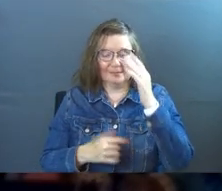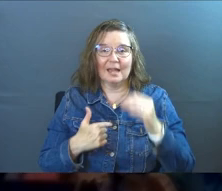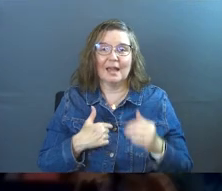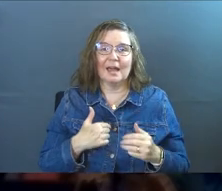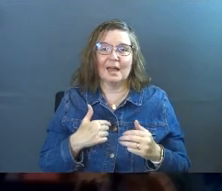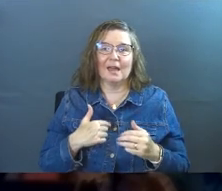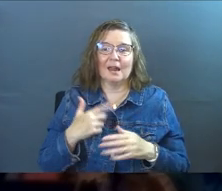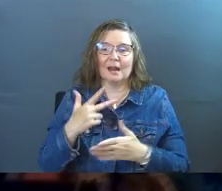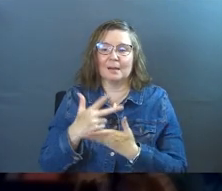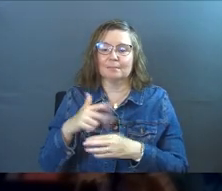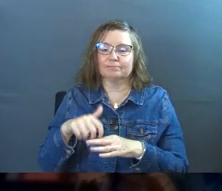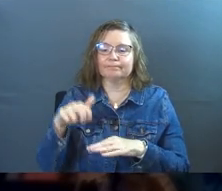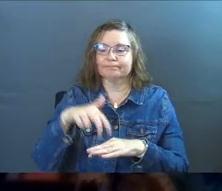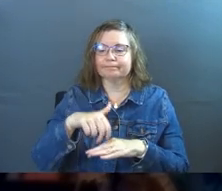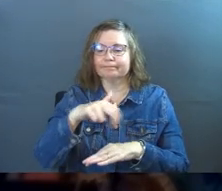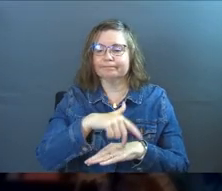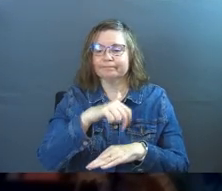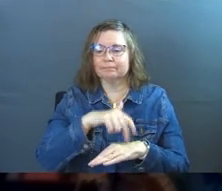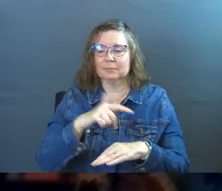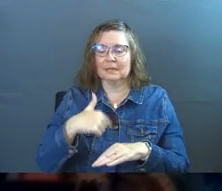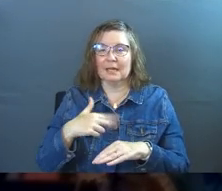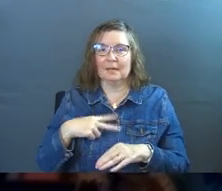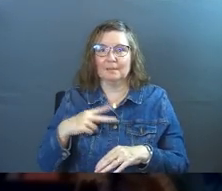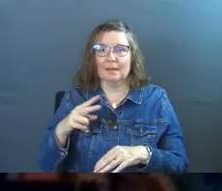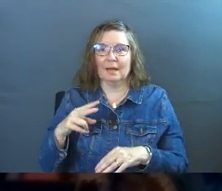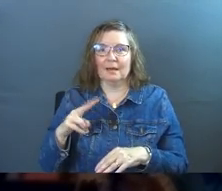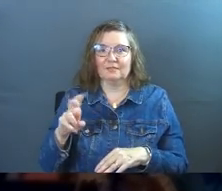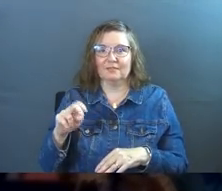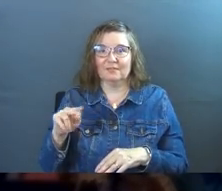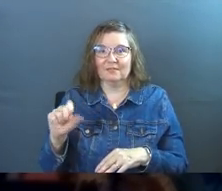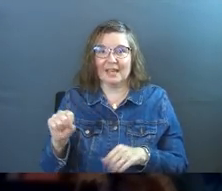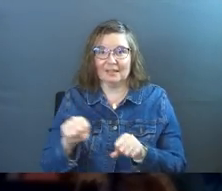And I'm up there and I'm hopping on boulders in my vans, okay?